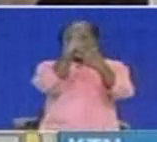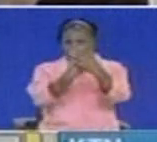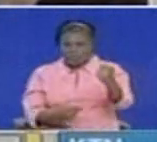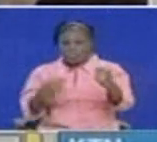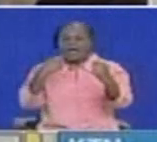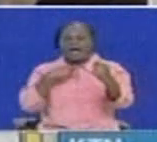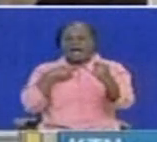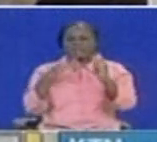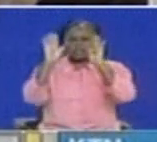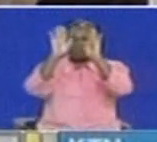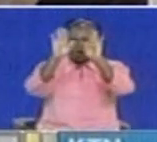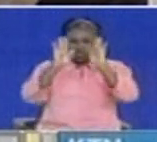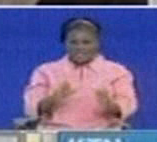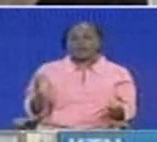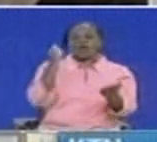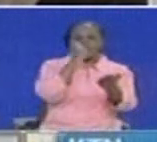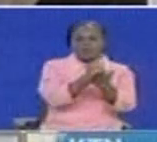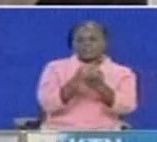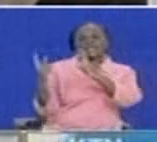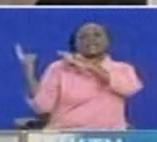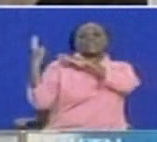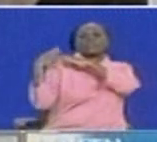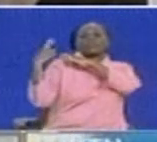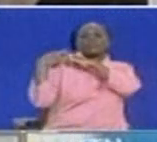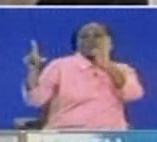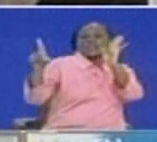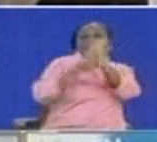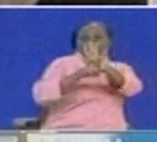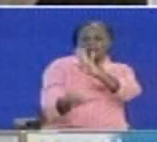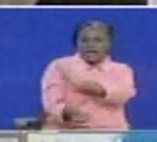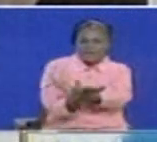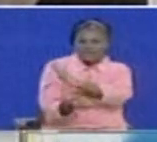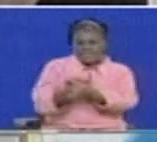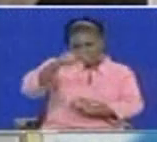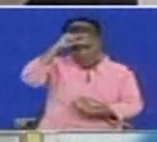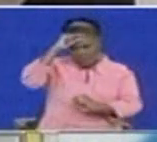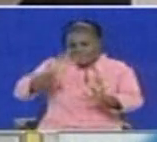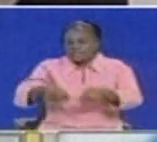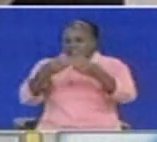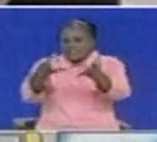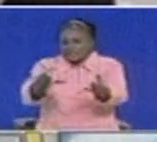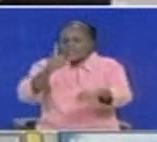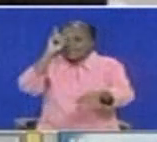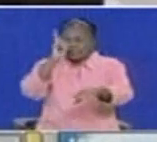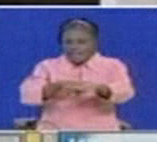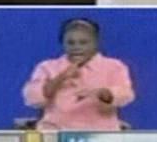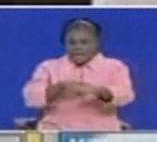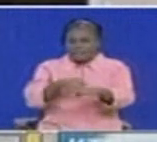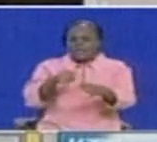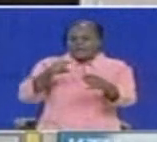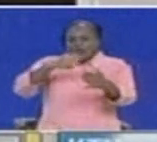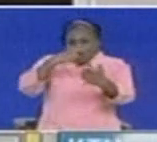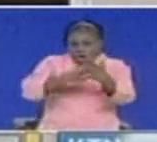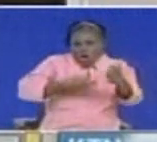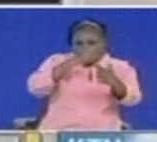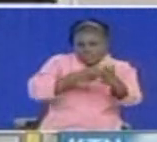crucial state law office that is mandated to offer legal advice to the government. In this case, when the 18 Anglo leasing